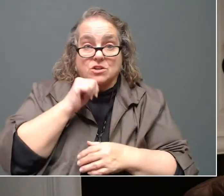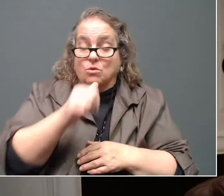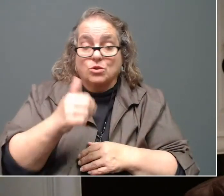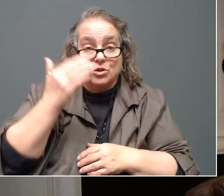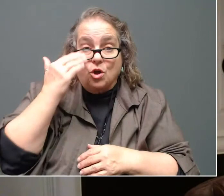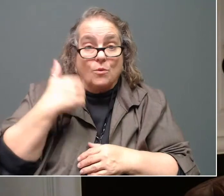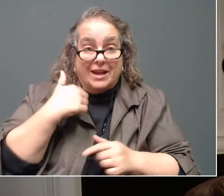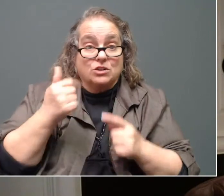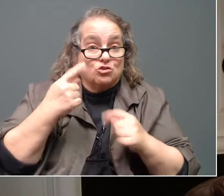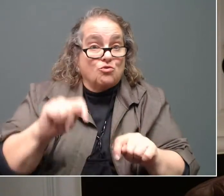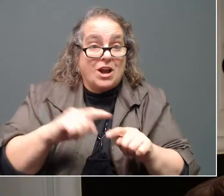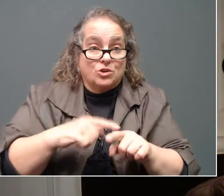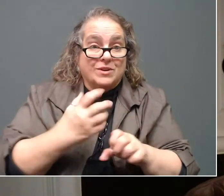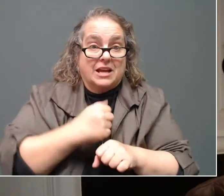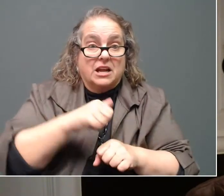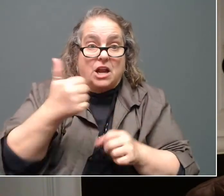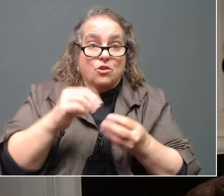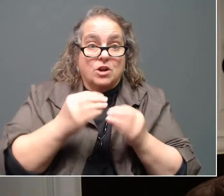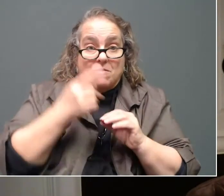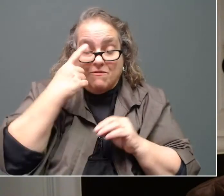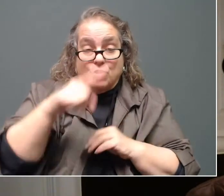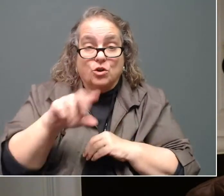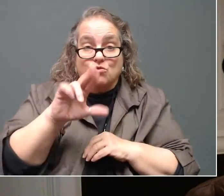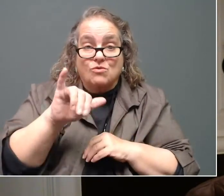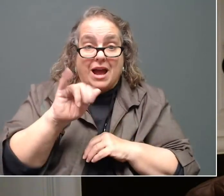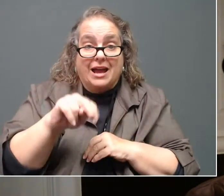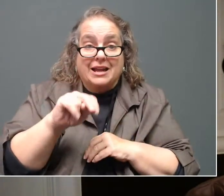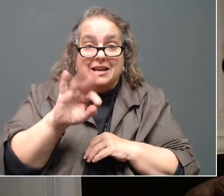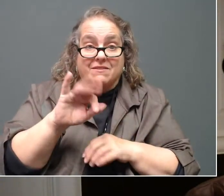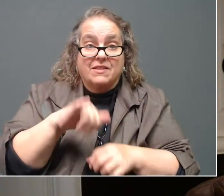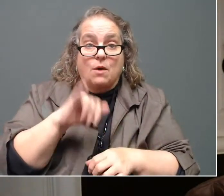get another number for you, Ryan, if that's will make you happy.